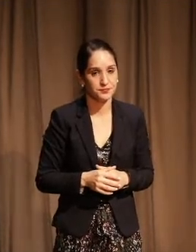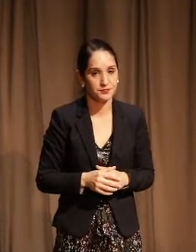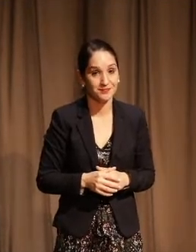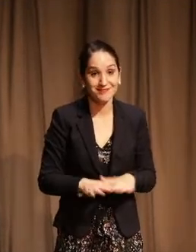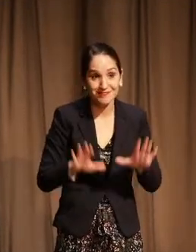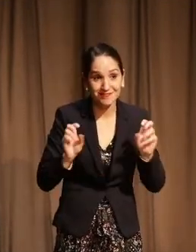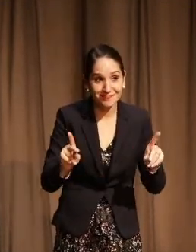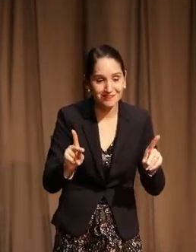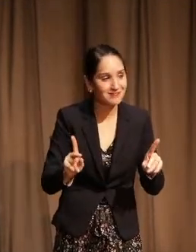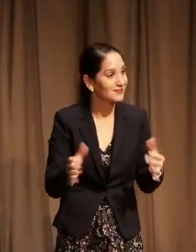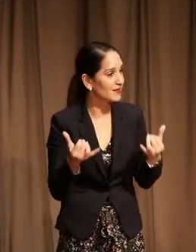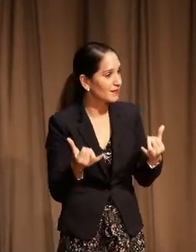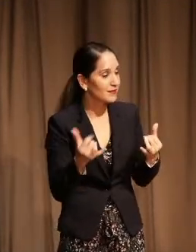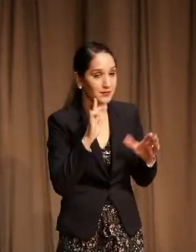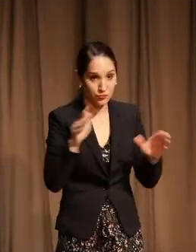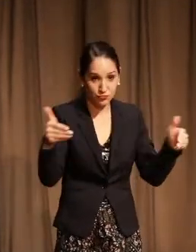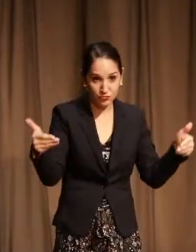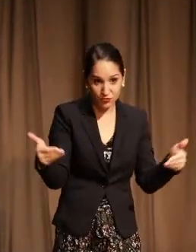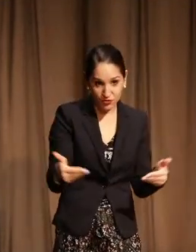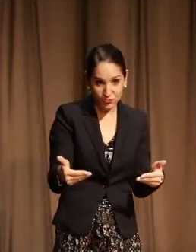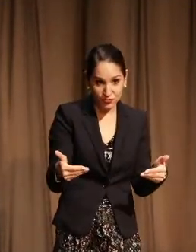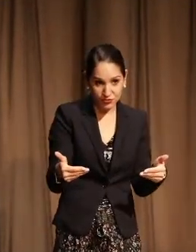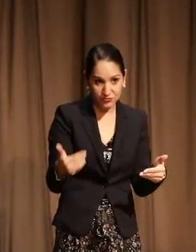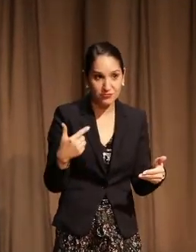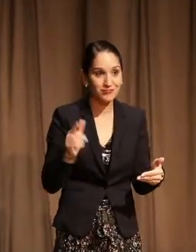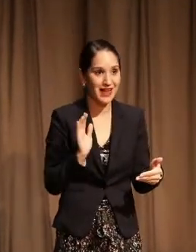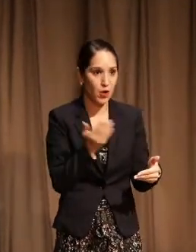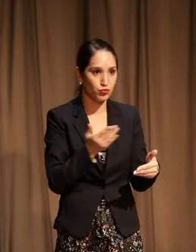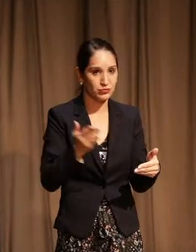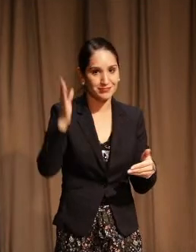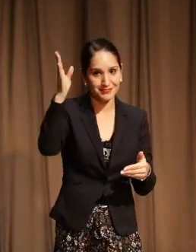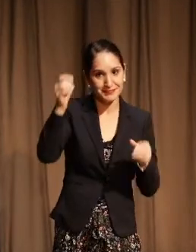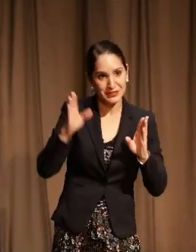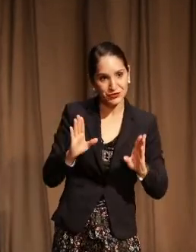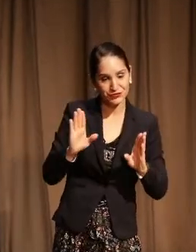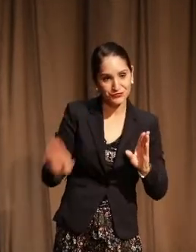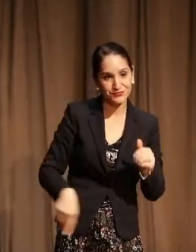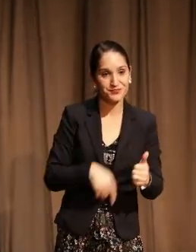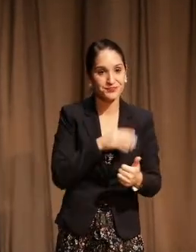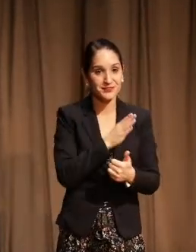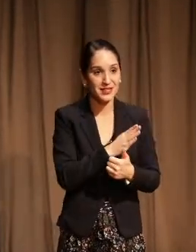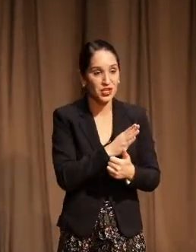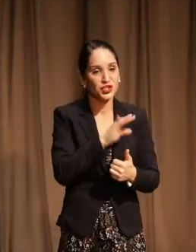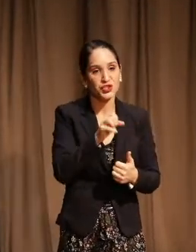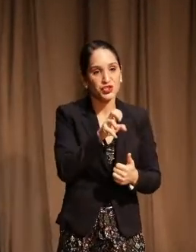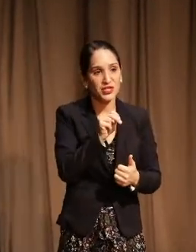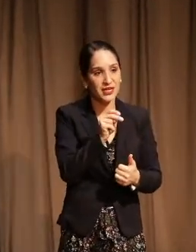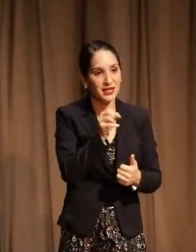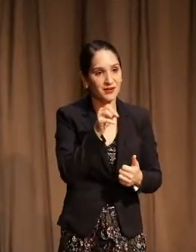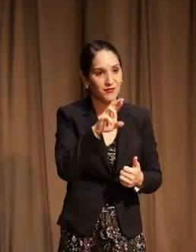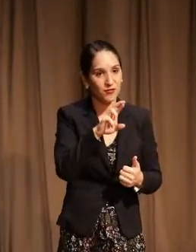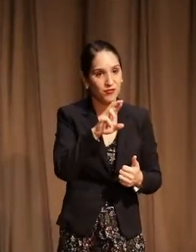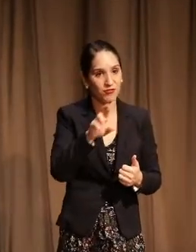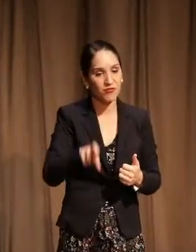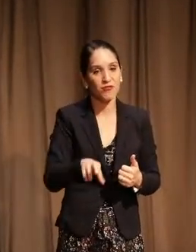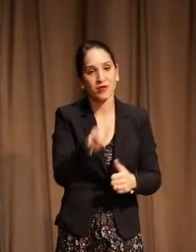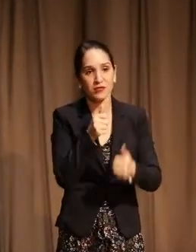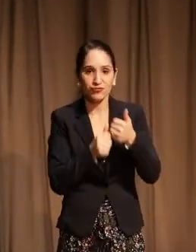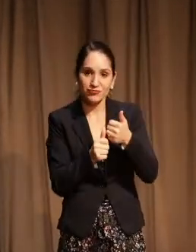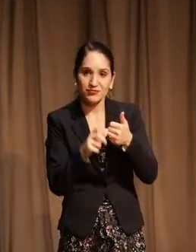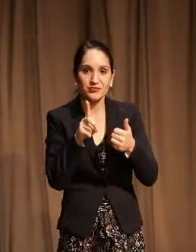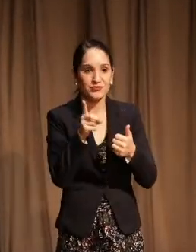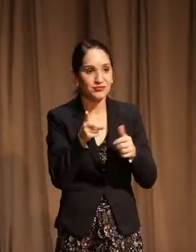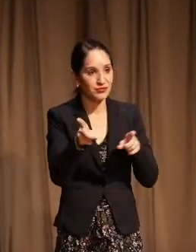Okay, and now introductions of our featured speakers. Jennifer Inacio is an associate curator at the Perez Art